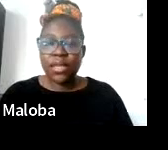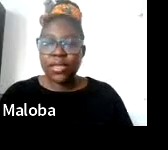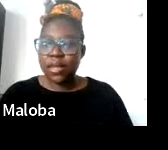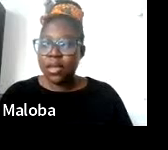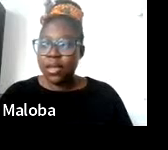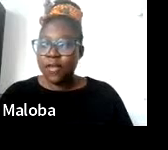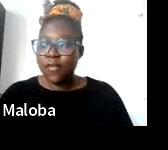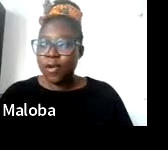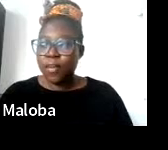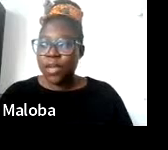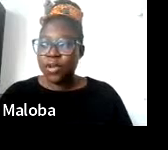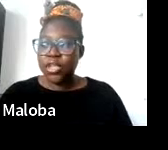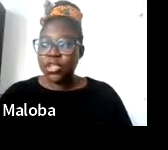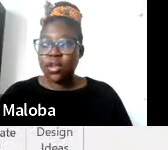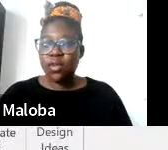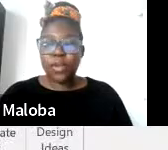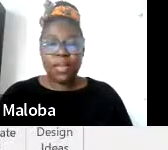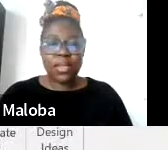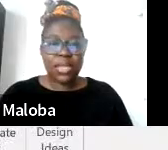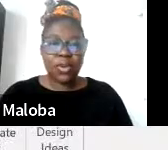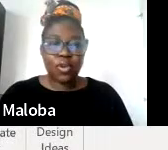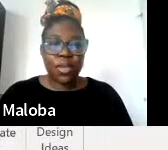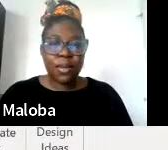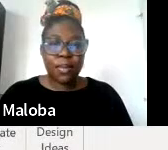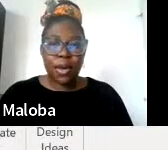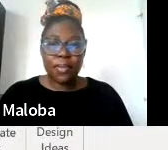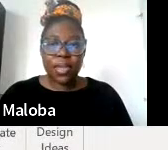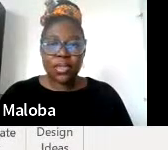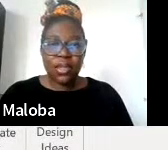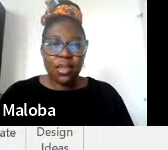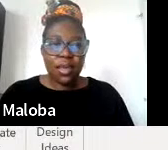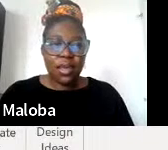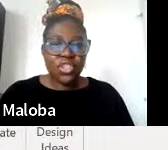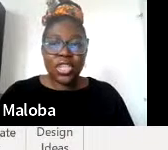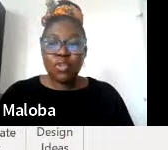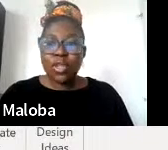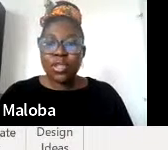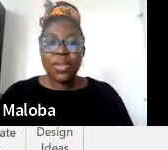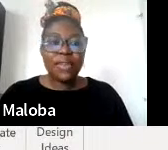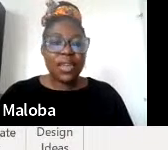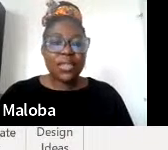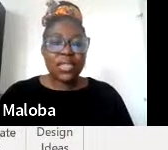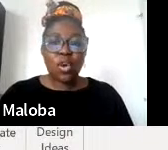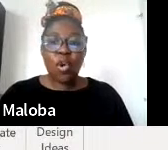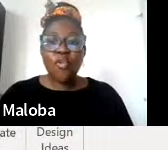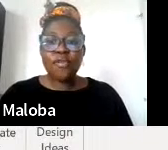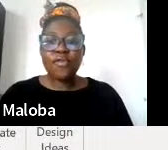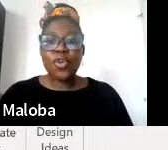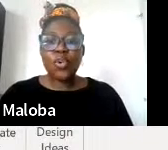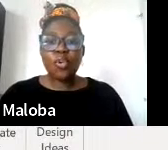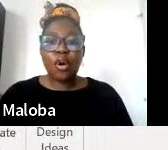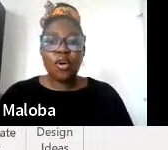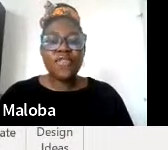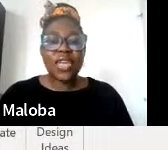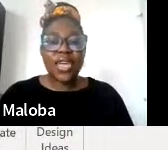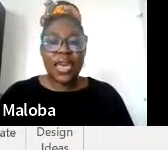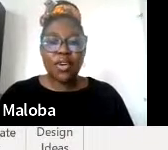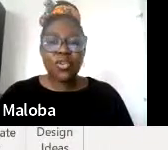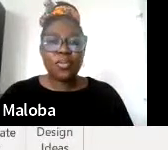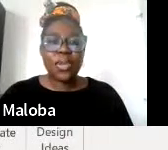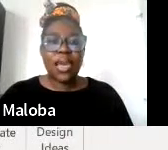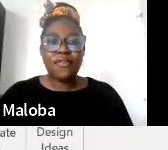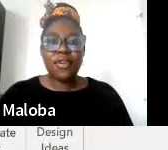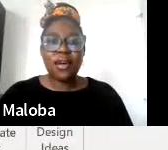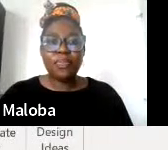Global Advisor for Migration and Women's Economic Empowerment. Jean will be giving us an overview of the